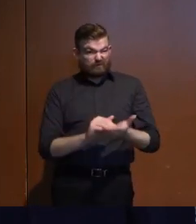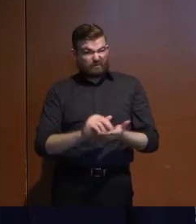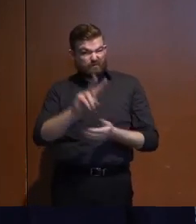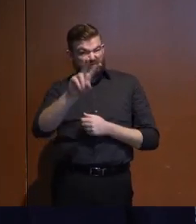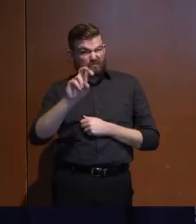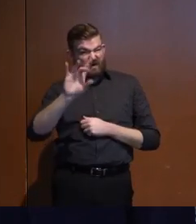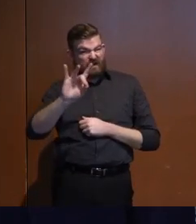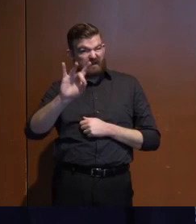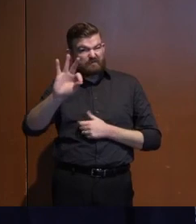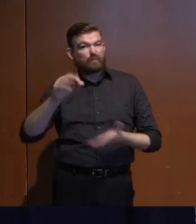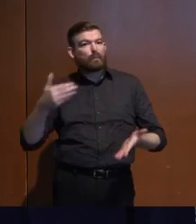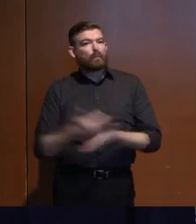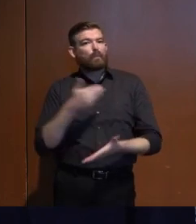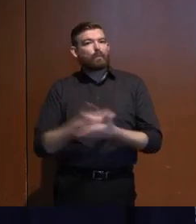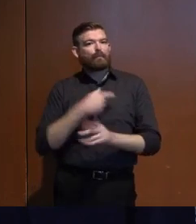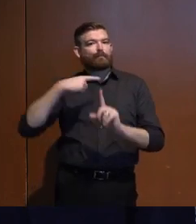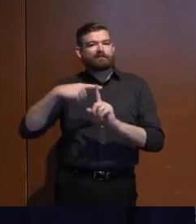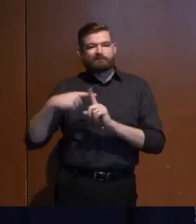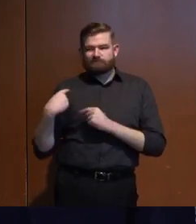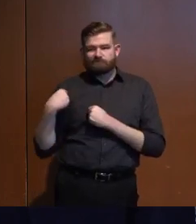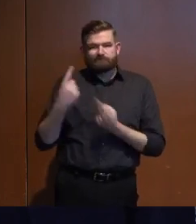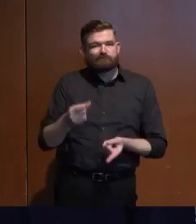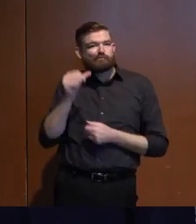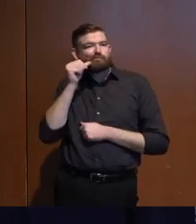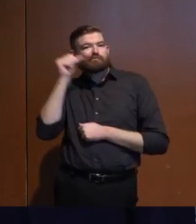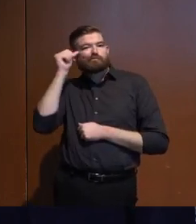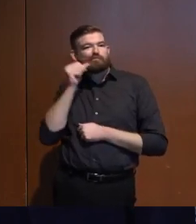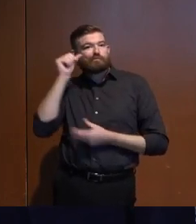2,289 new cases for a total of